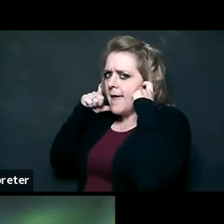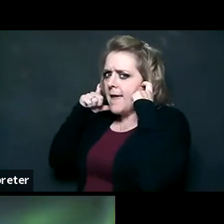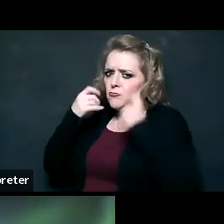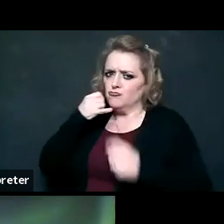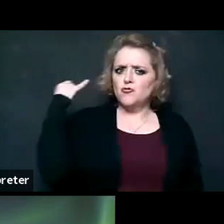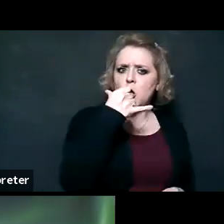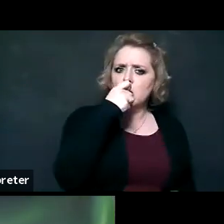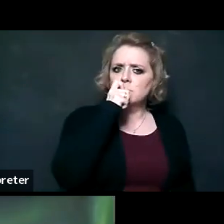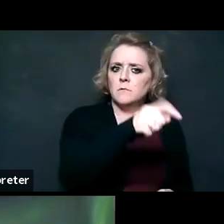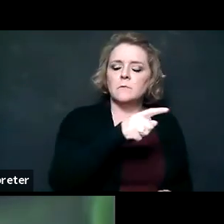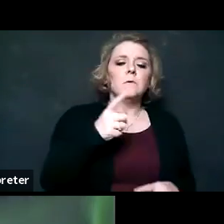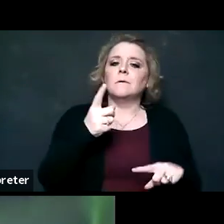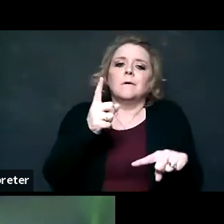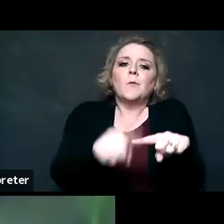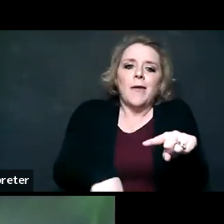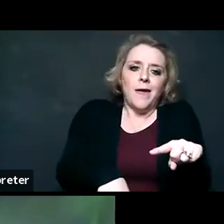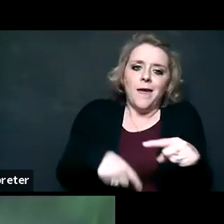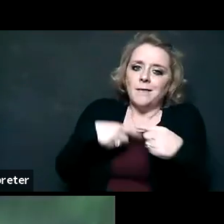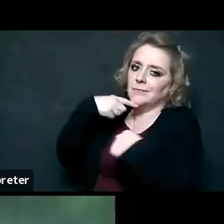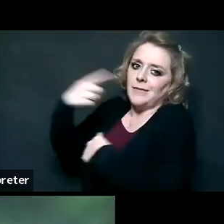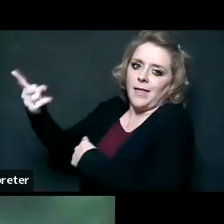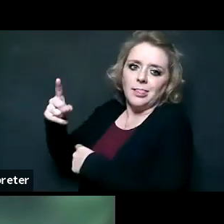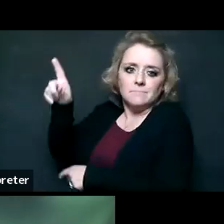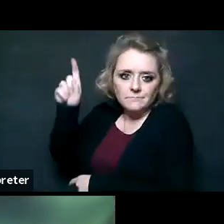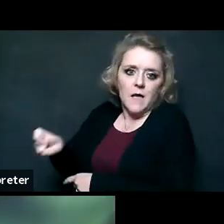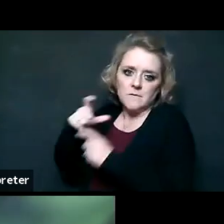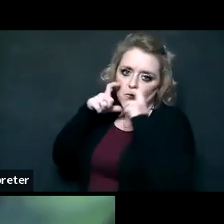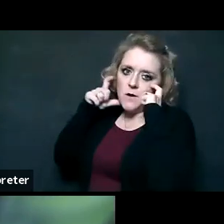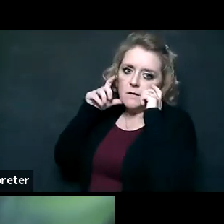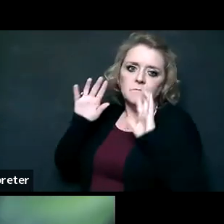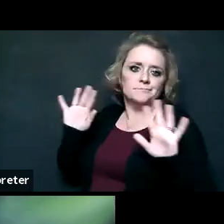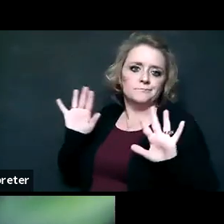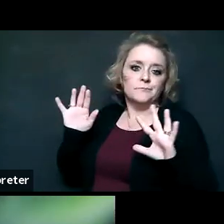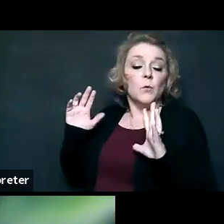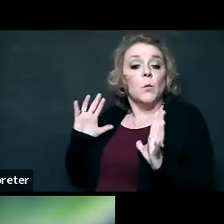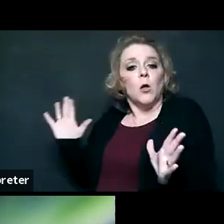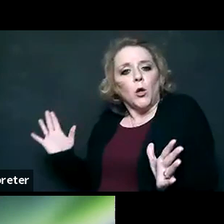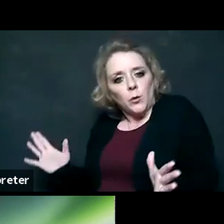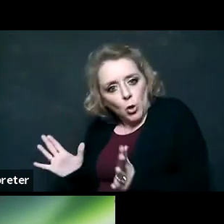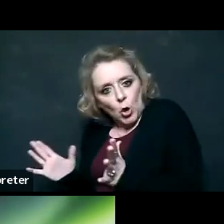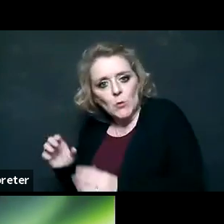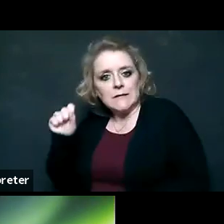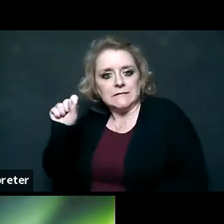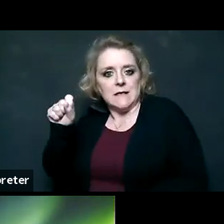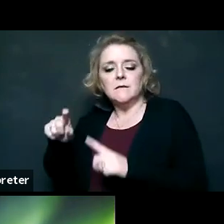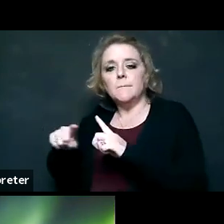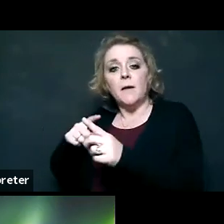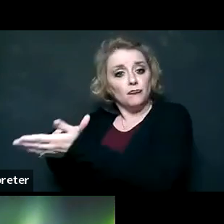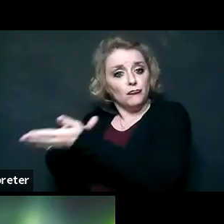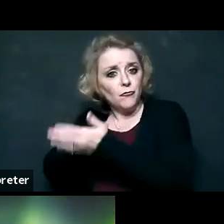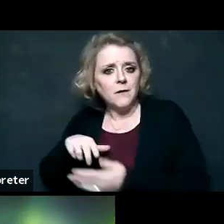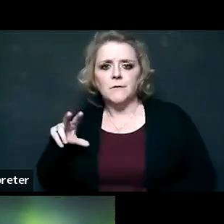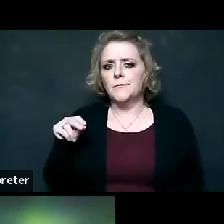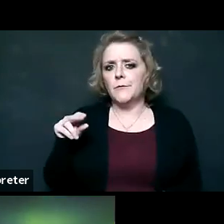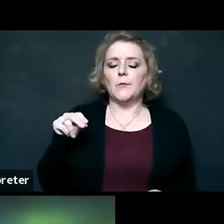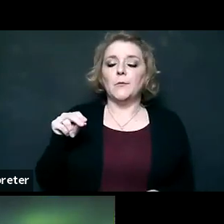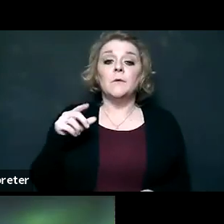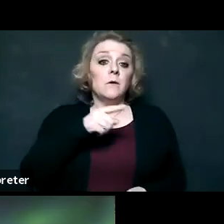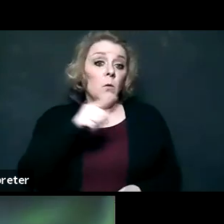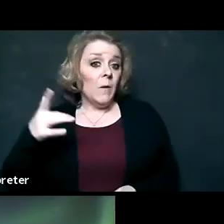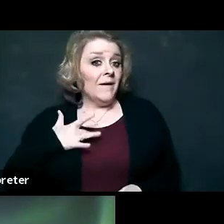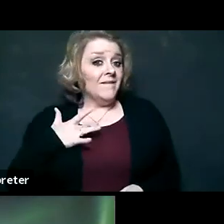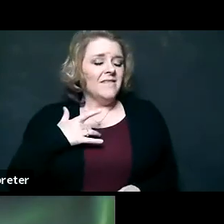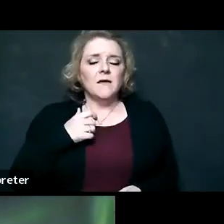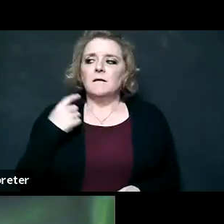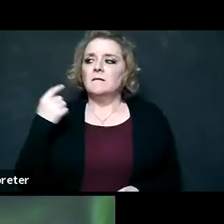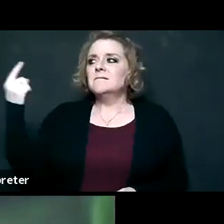wear a mask. We're encouraging that. So we want communication where people don't feel safe, where they don't feel like something's